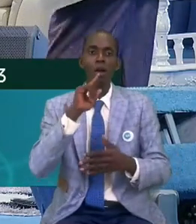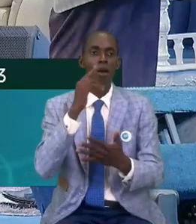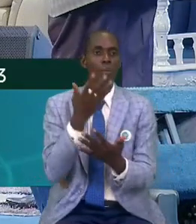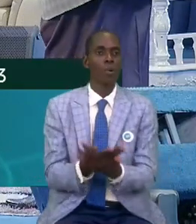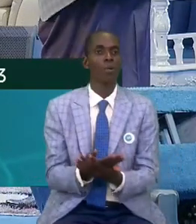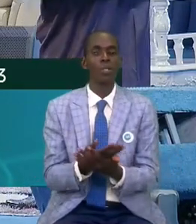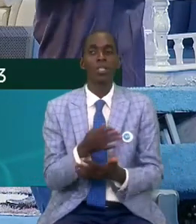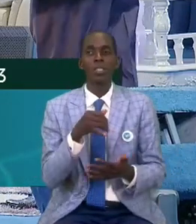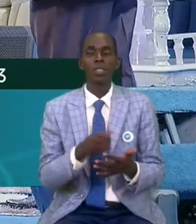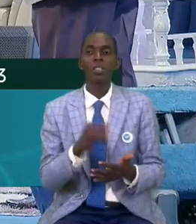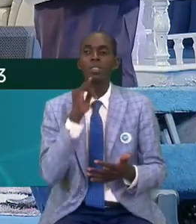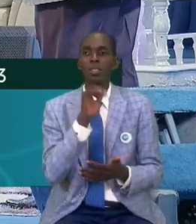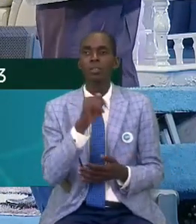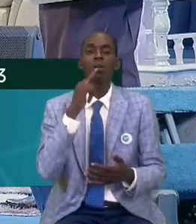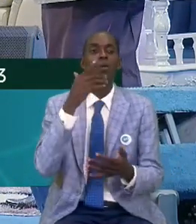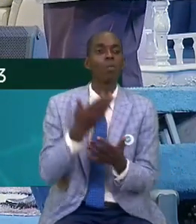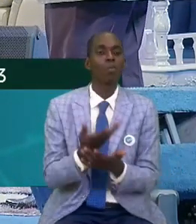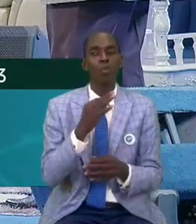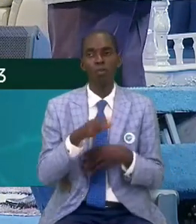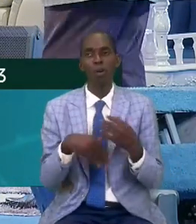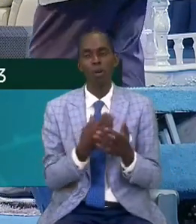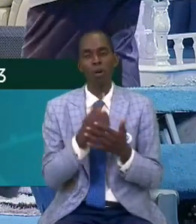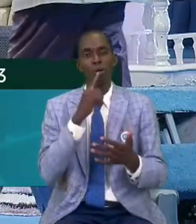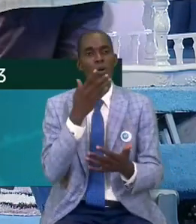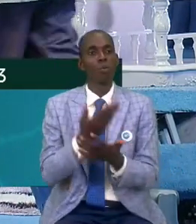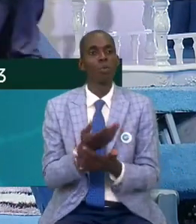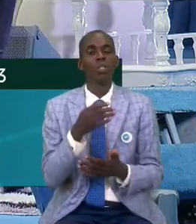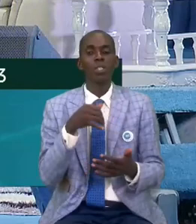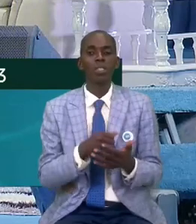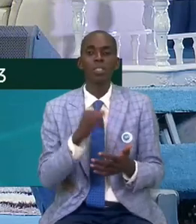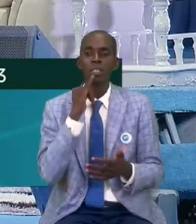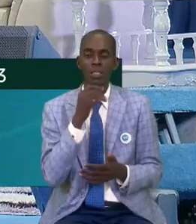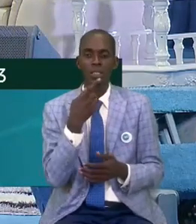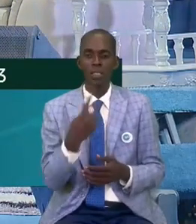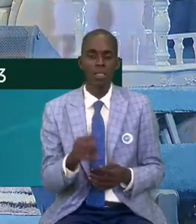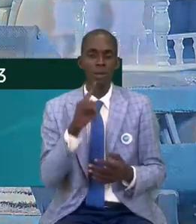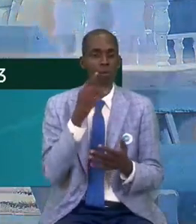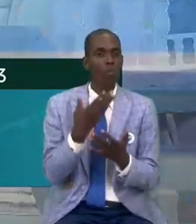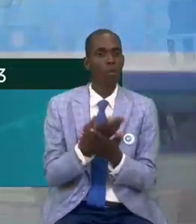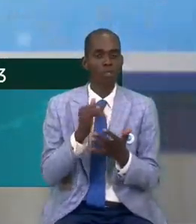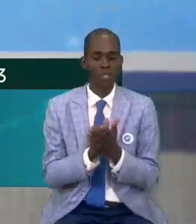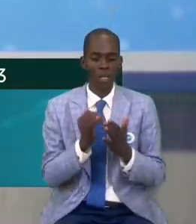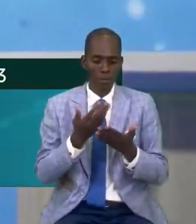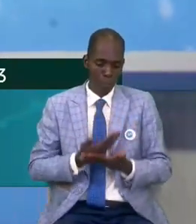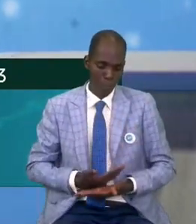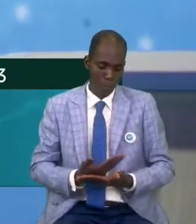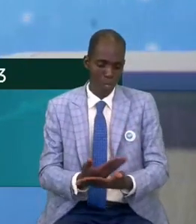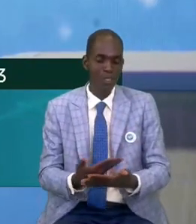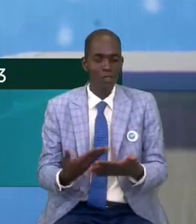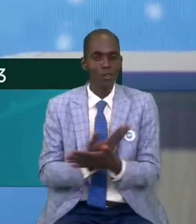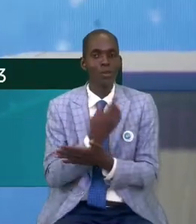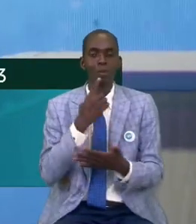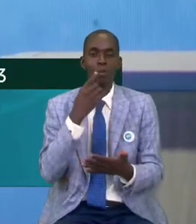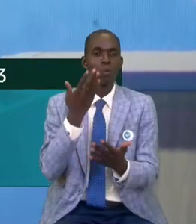sign that gives birth to all signs. It's the wonder that gives birth to all wonders.